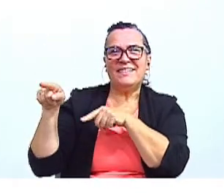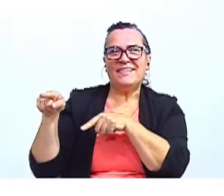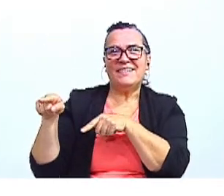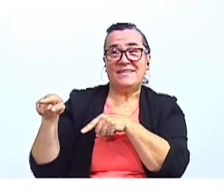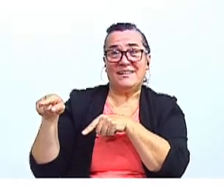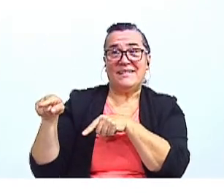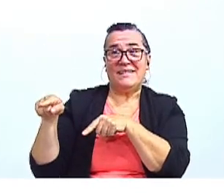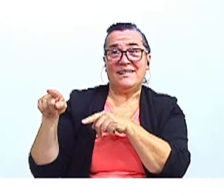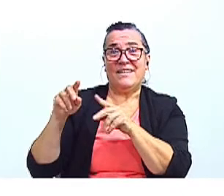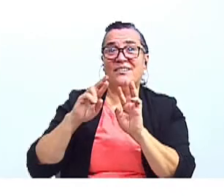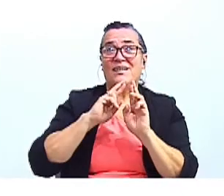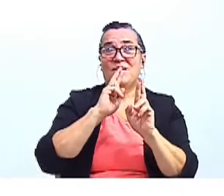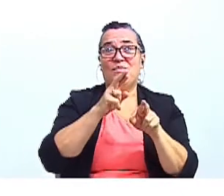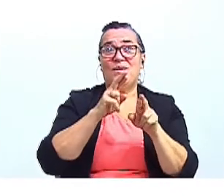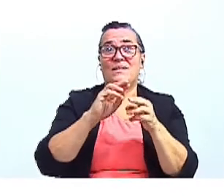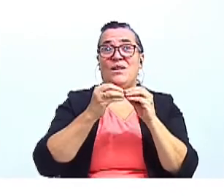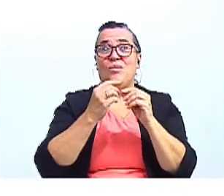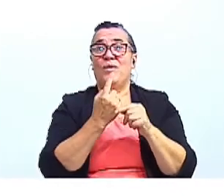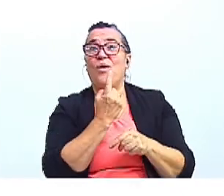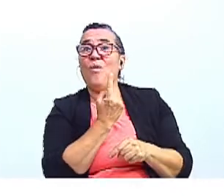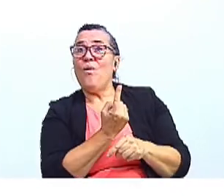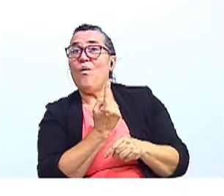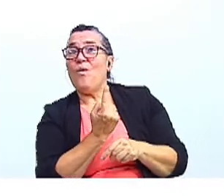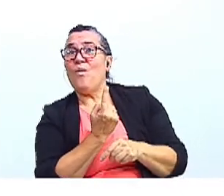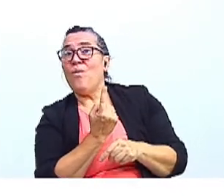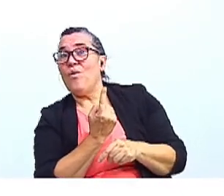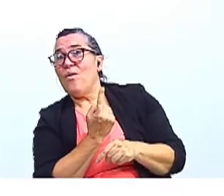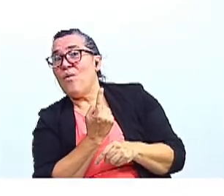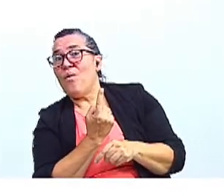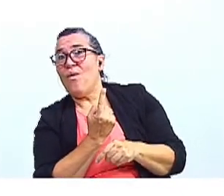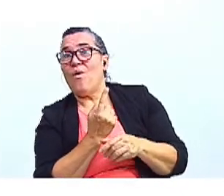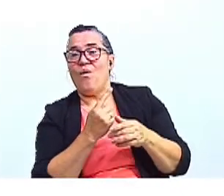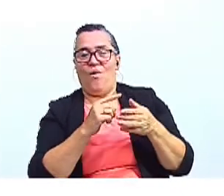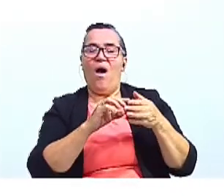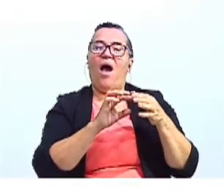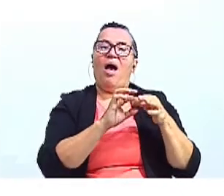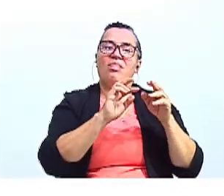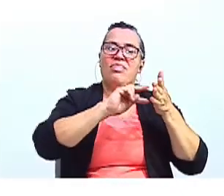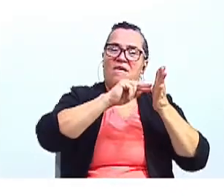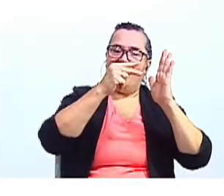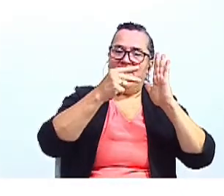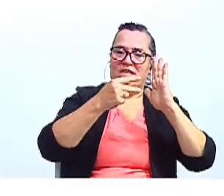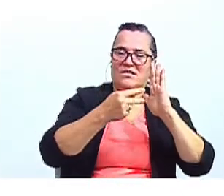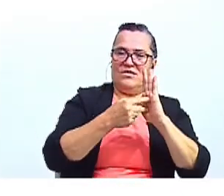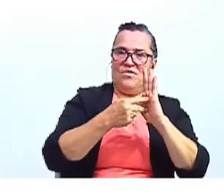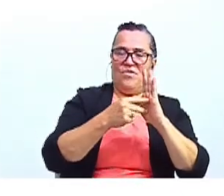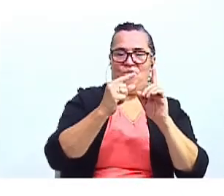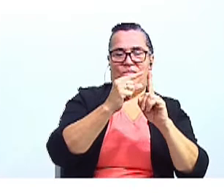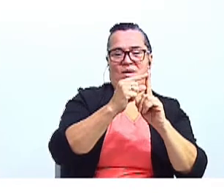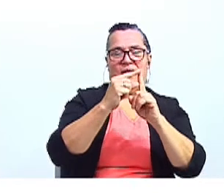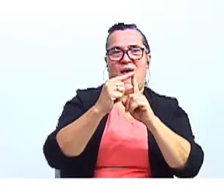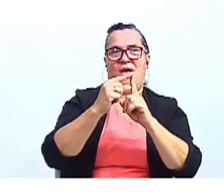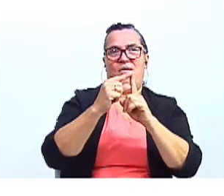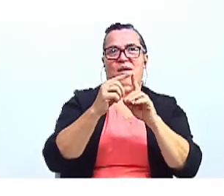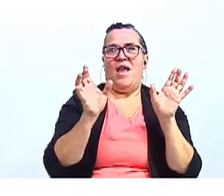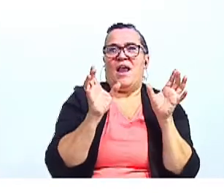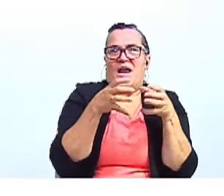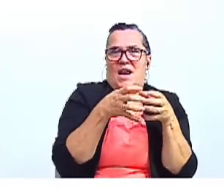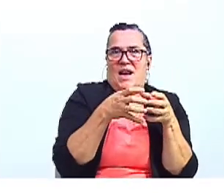well, number 1 is regarding to the definition of the word clique. Number